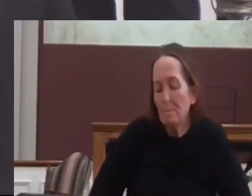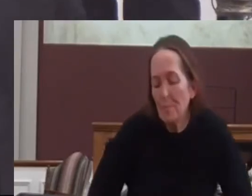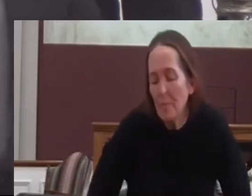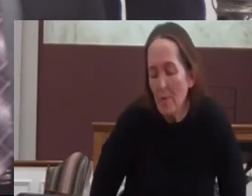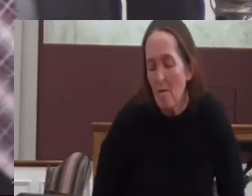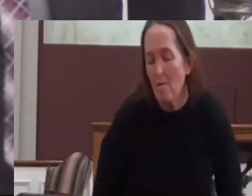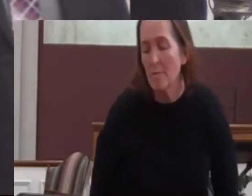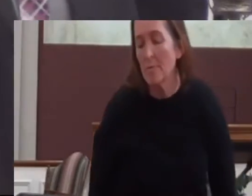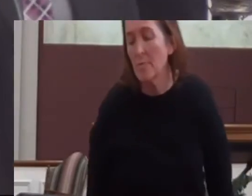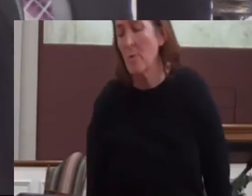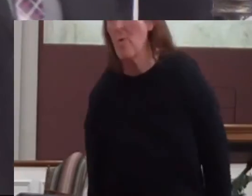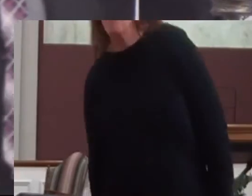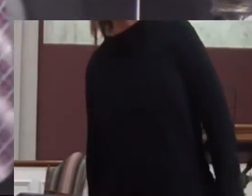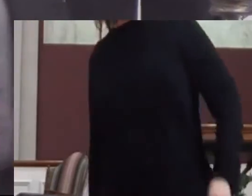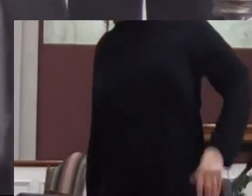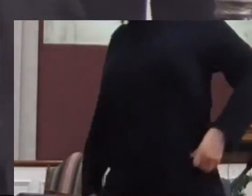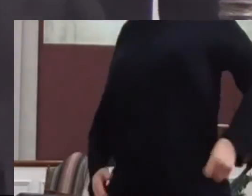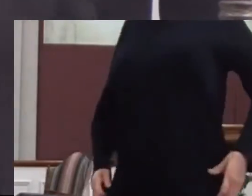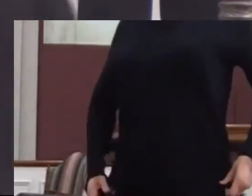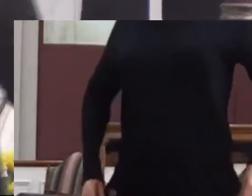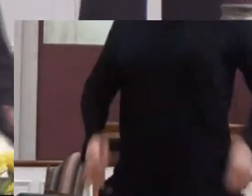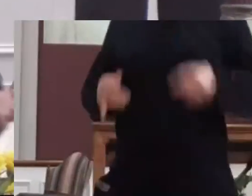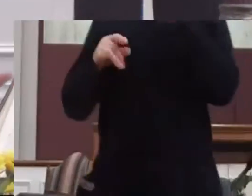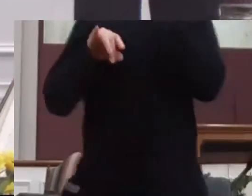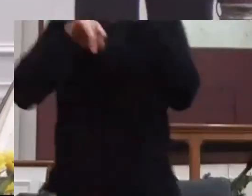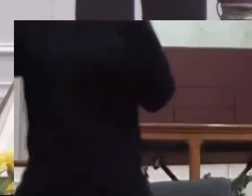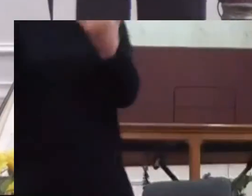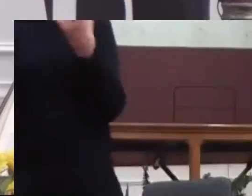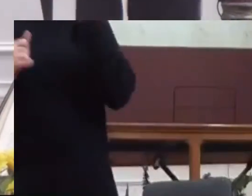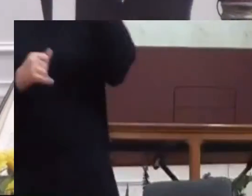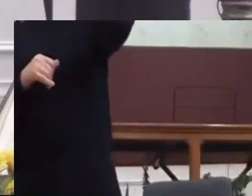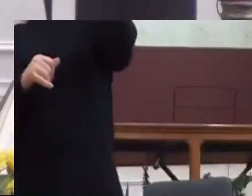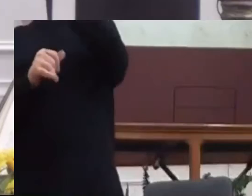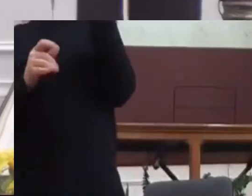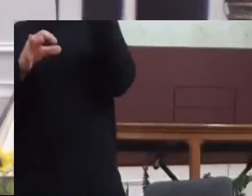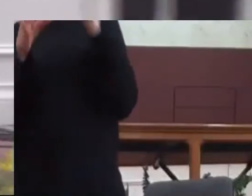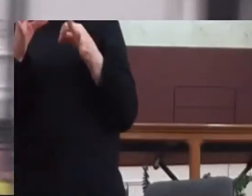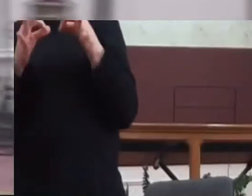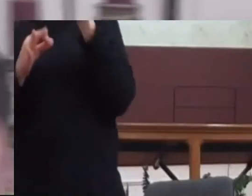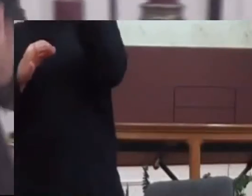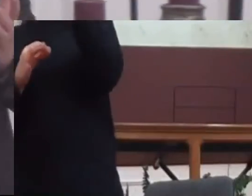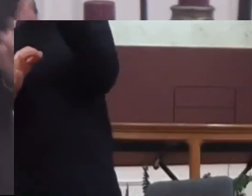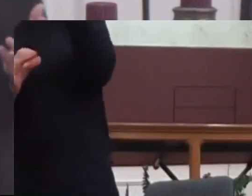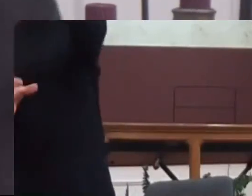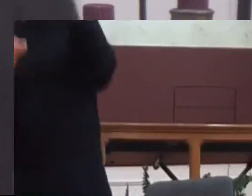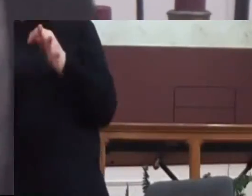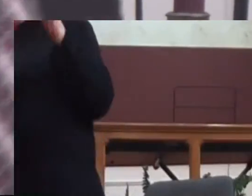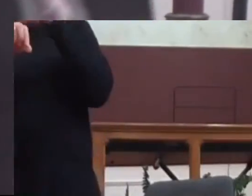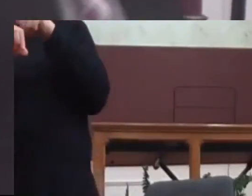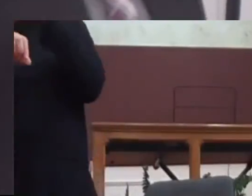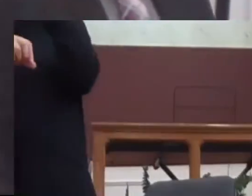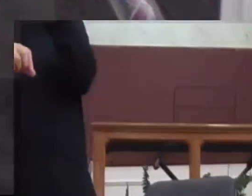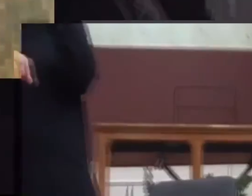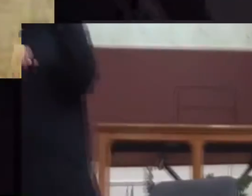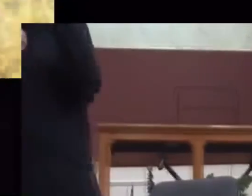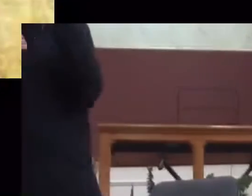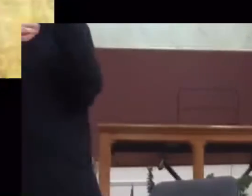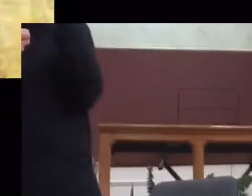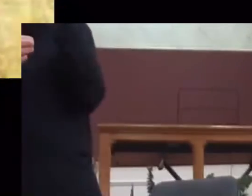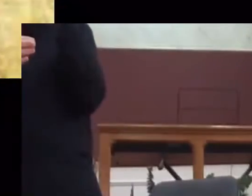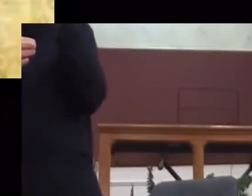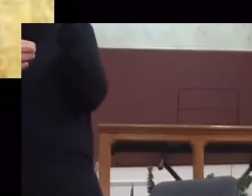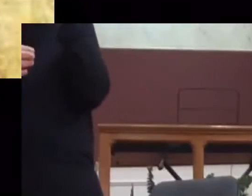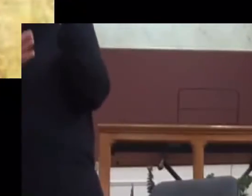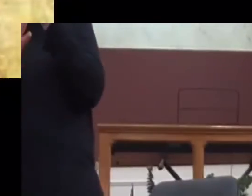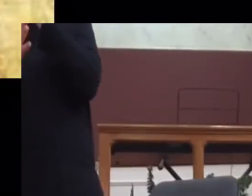by His power alone. Amen. This is a time of invitation, a time for you to decide. This is your